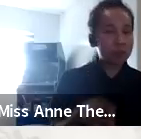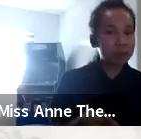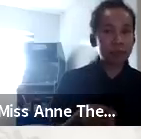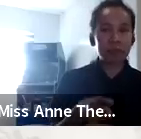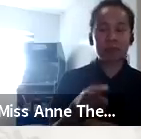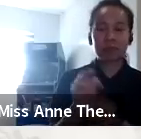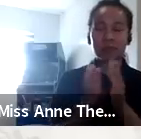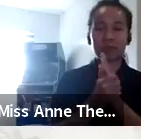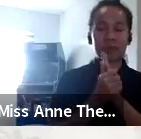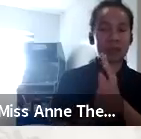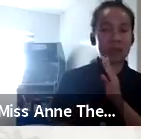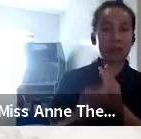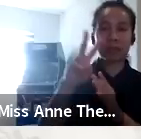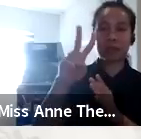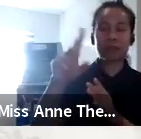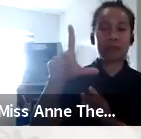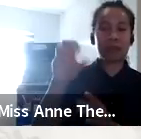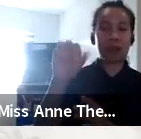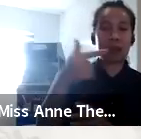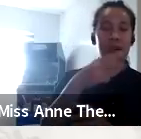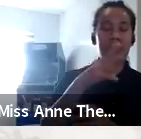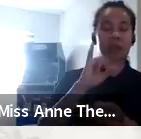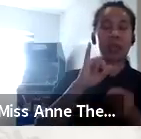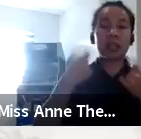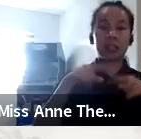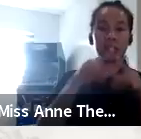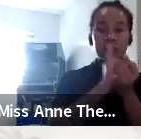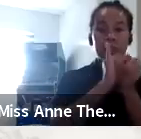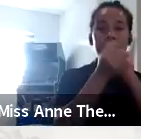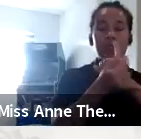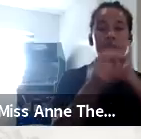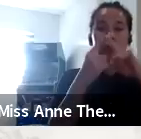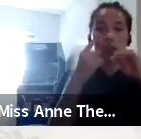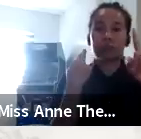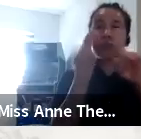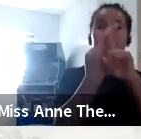but I try to innovate on how I can reach out